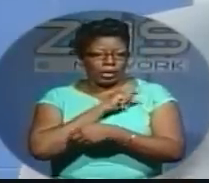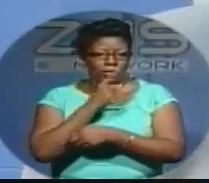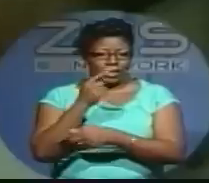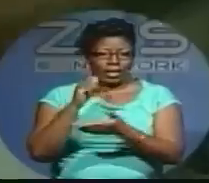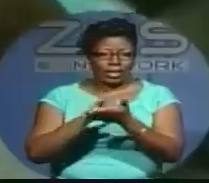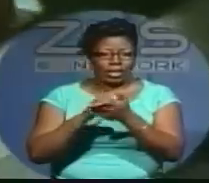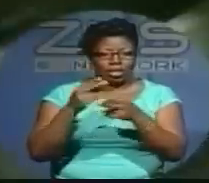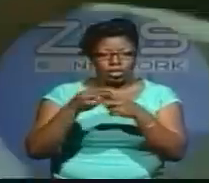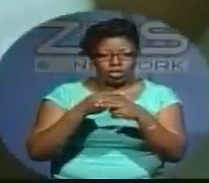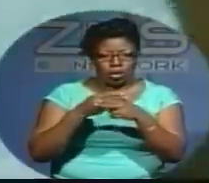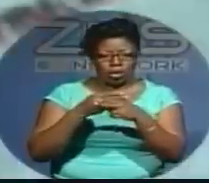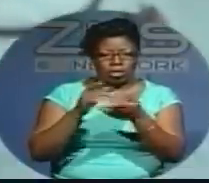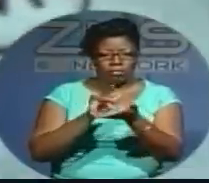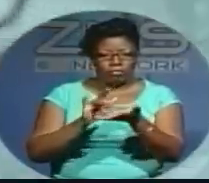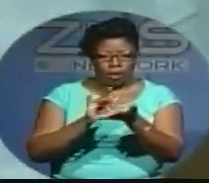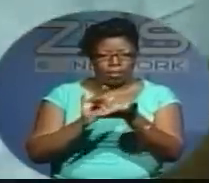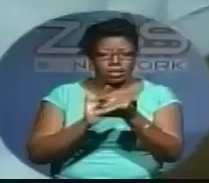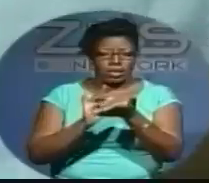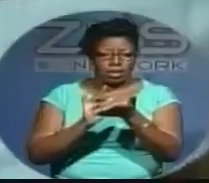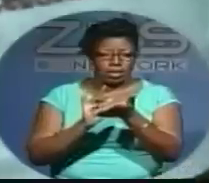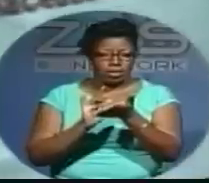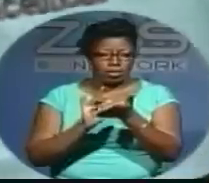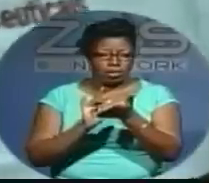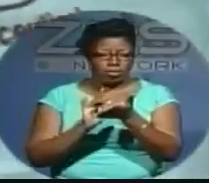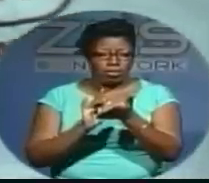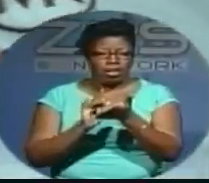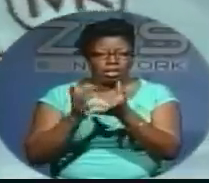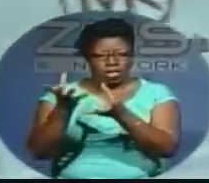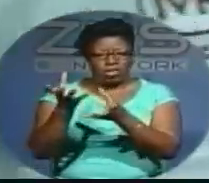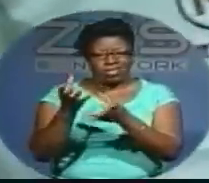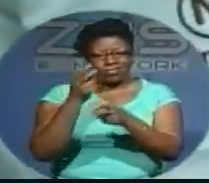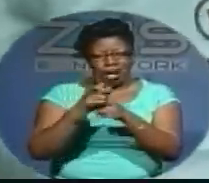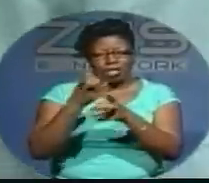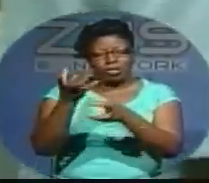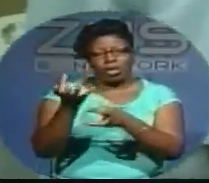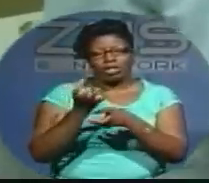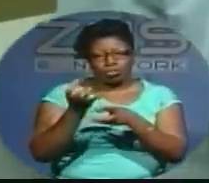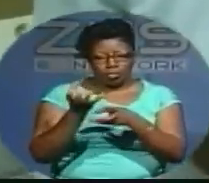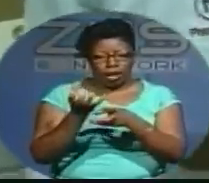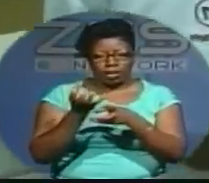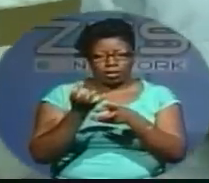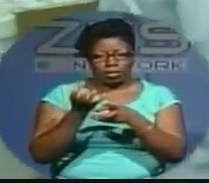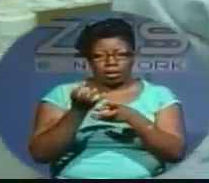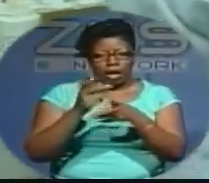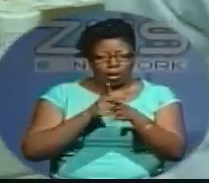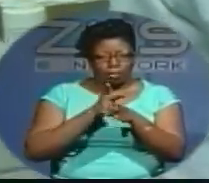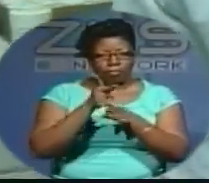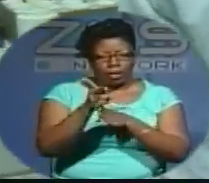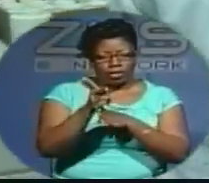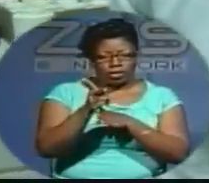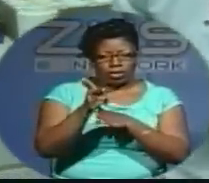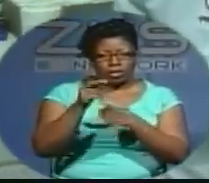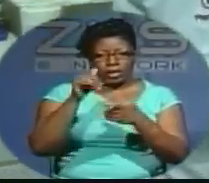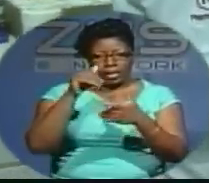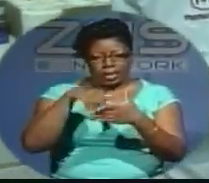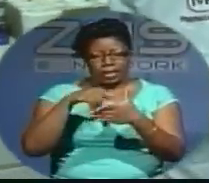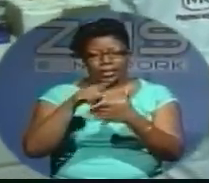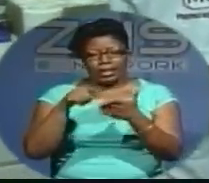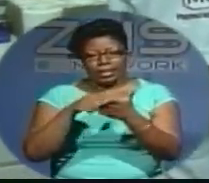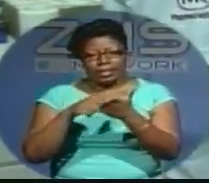shortage of pharmacists in the private sector, it's been hard to attract professionals to the public service for the usual reason,